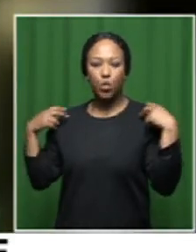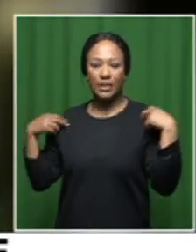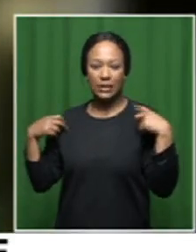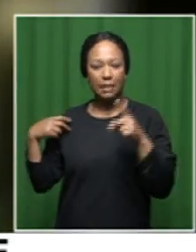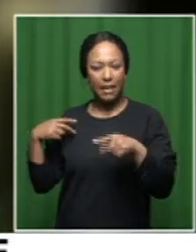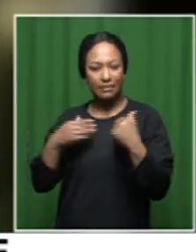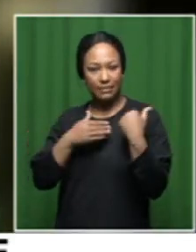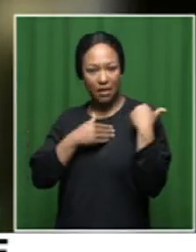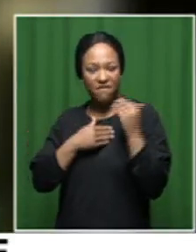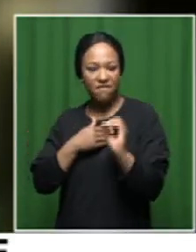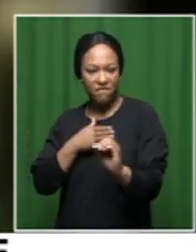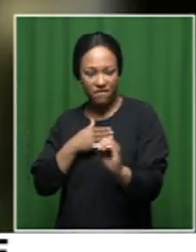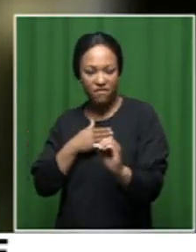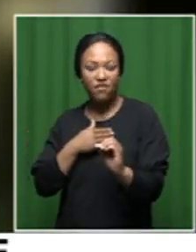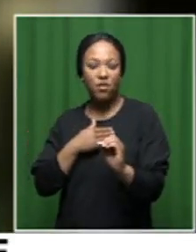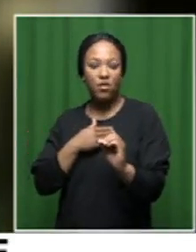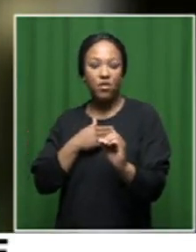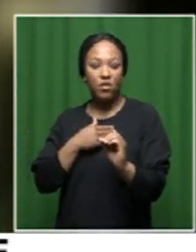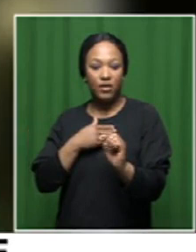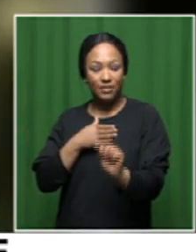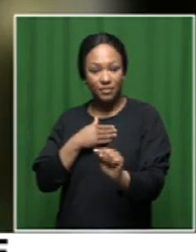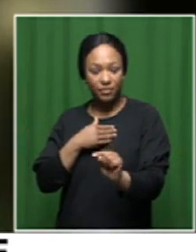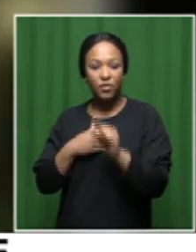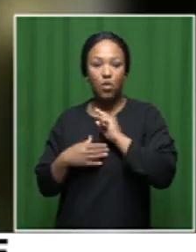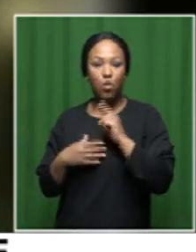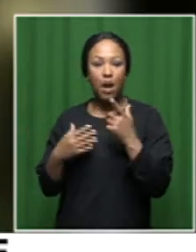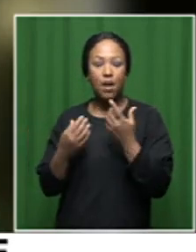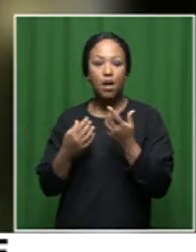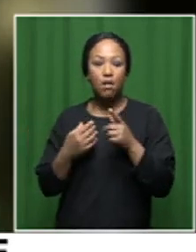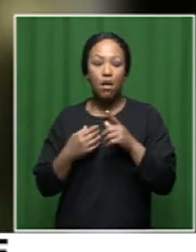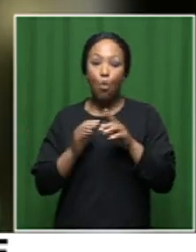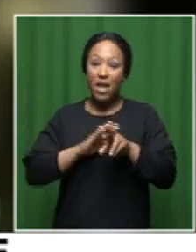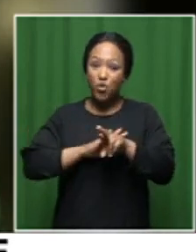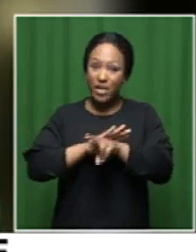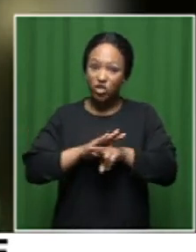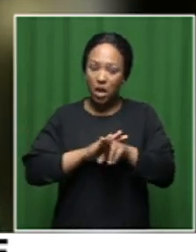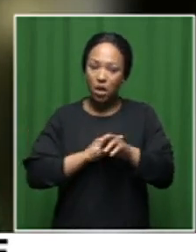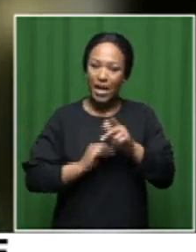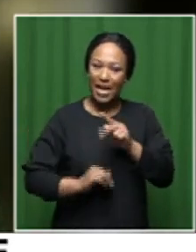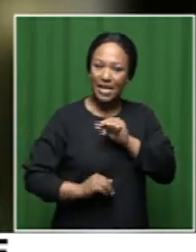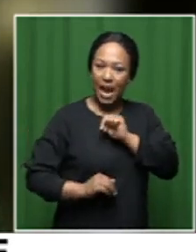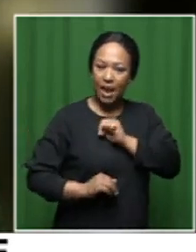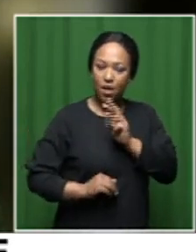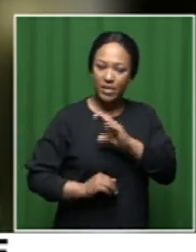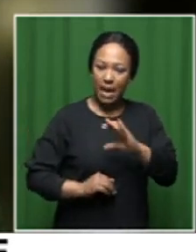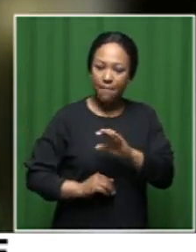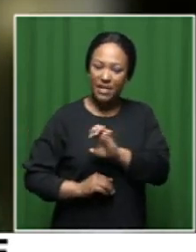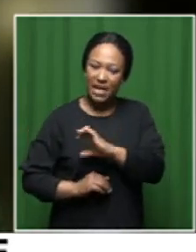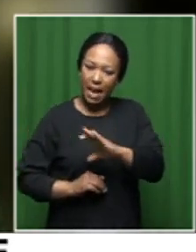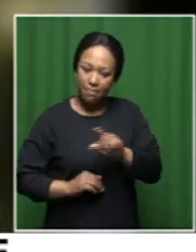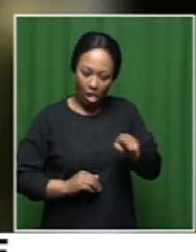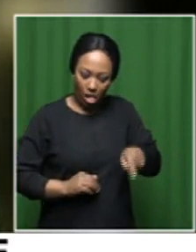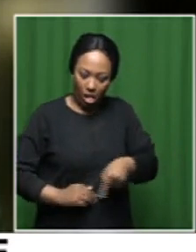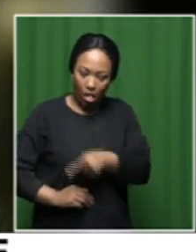security estates in the country at the moment, particularly, again, in the coastal regions. So there's big demand there. But if your property isn't sitting in a security estate